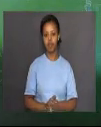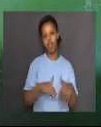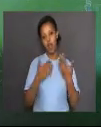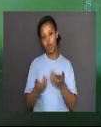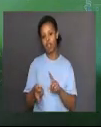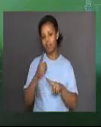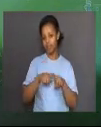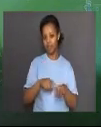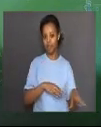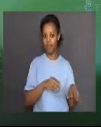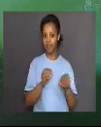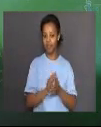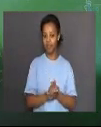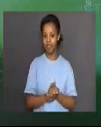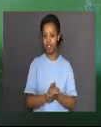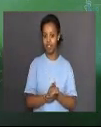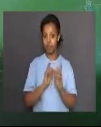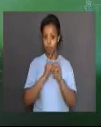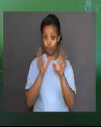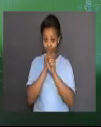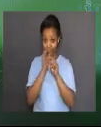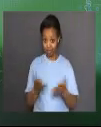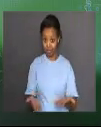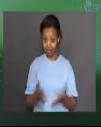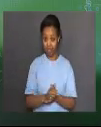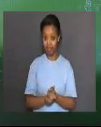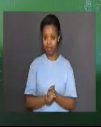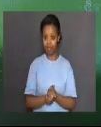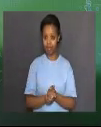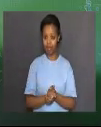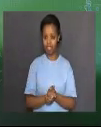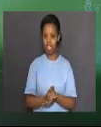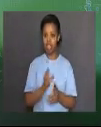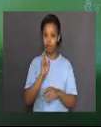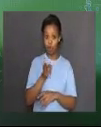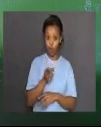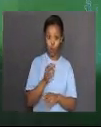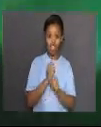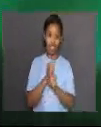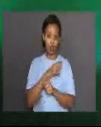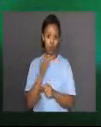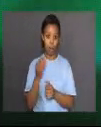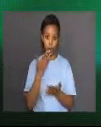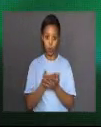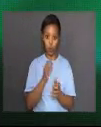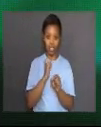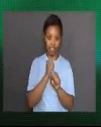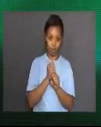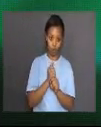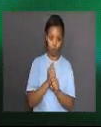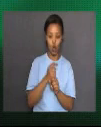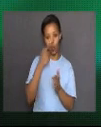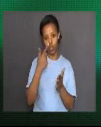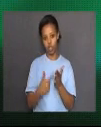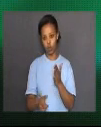Welcome back, students. Have you finished? If you worked quickly and well, your result